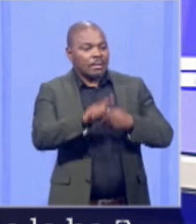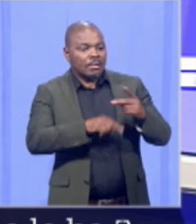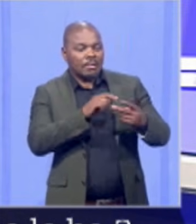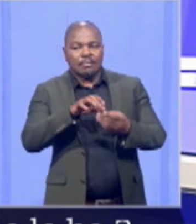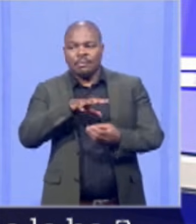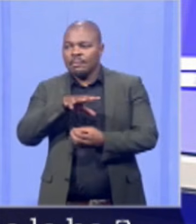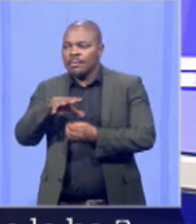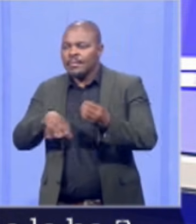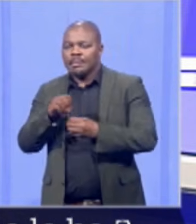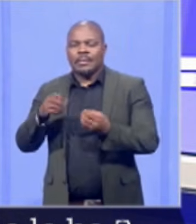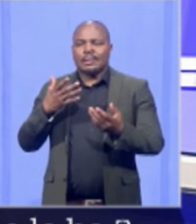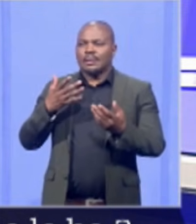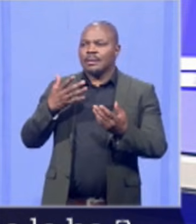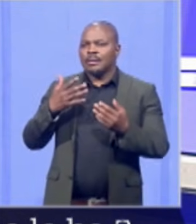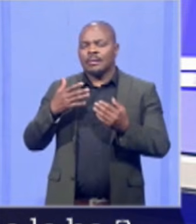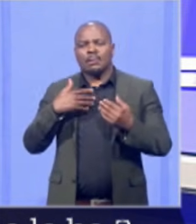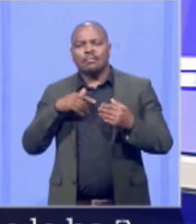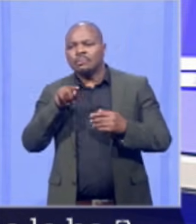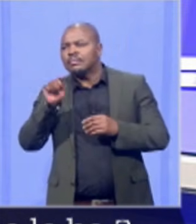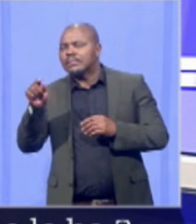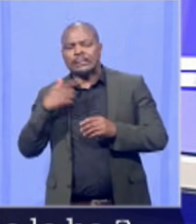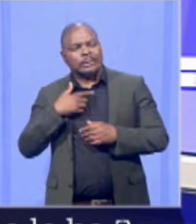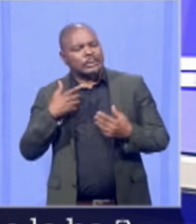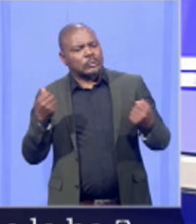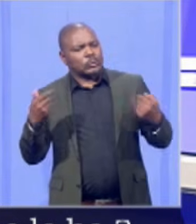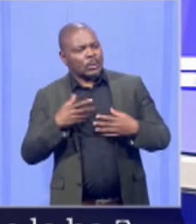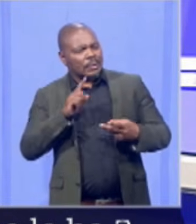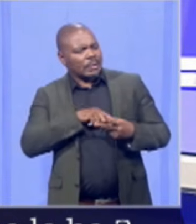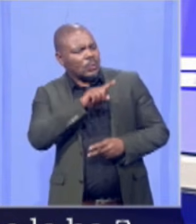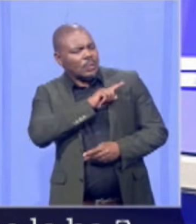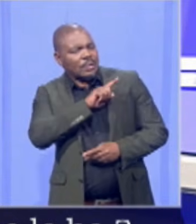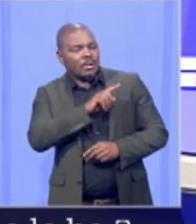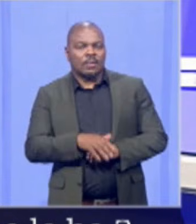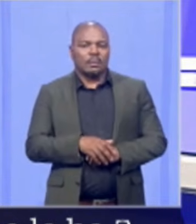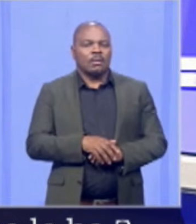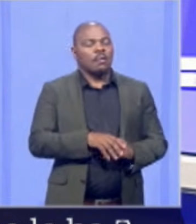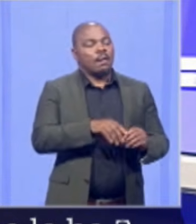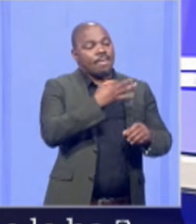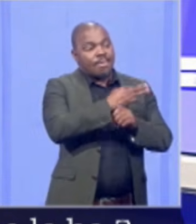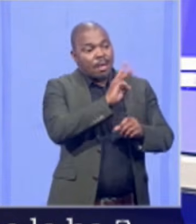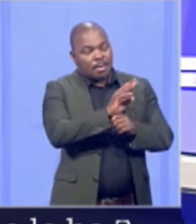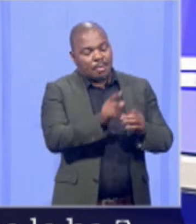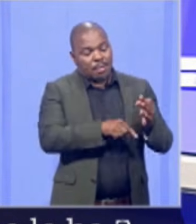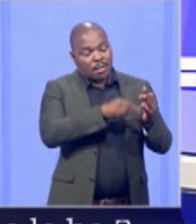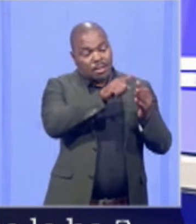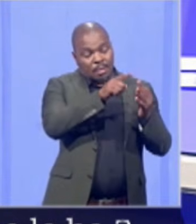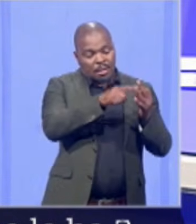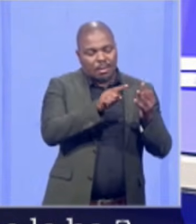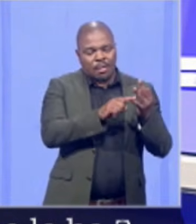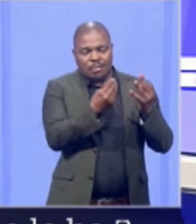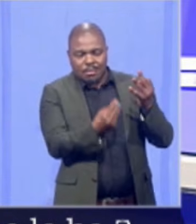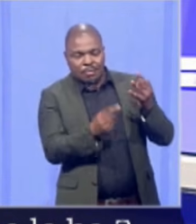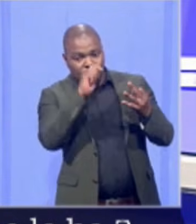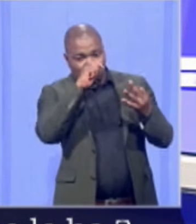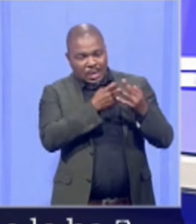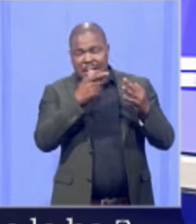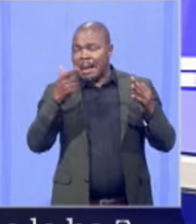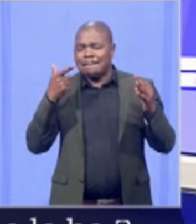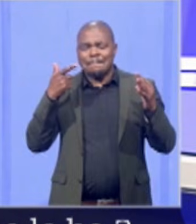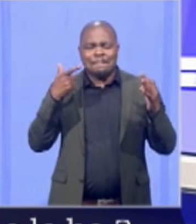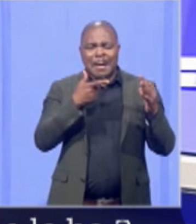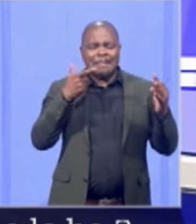ga mmogo le balosika ba akabetse le go lopa dikarabo. Batsadi ga mmogo le morwa ba thuntshitswe makgetlo a balelwang